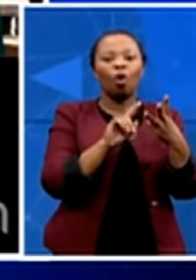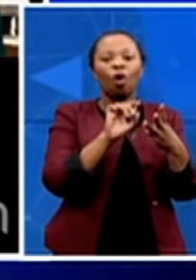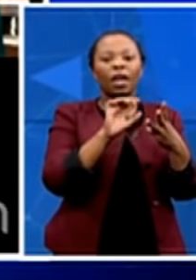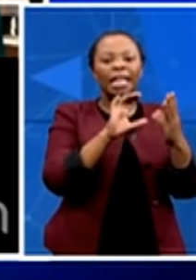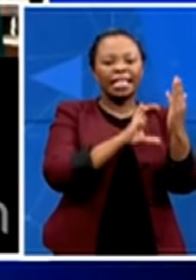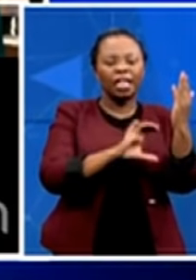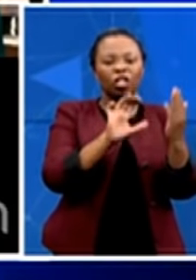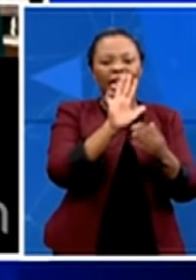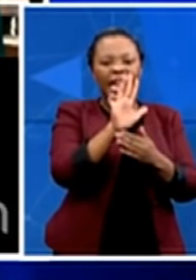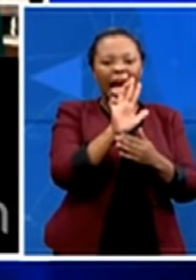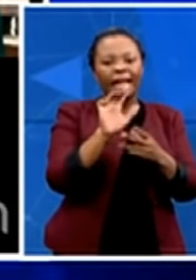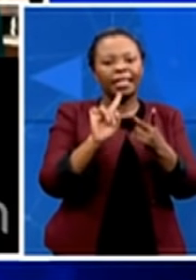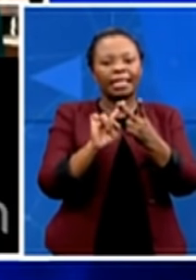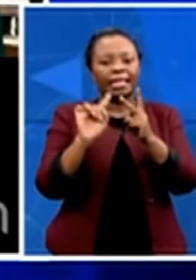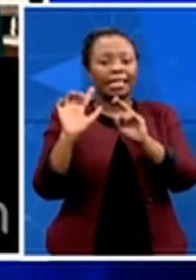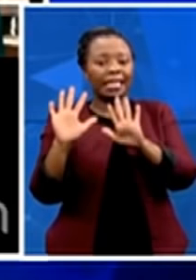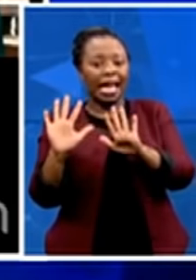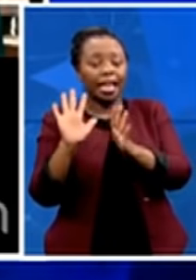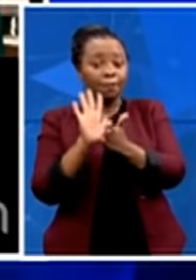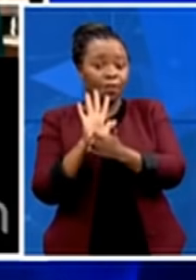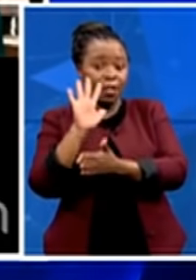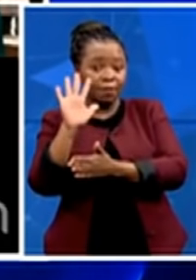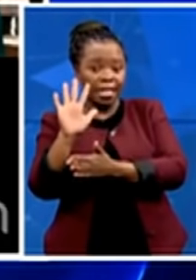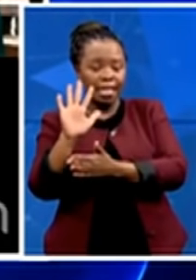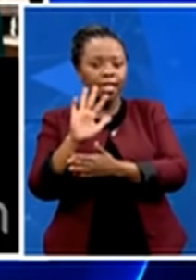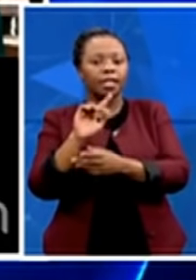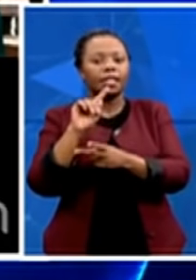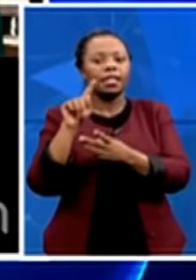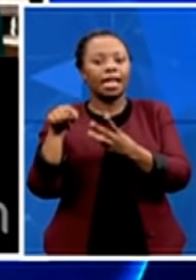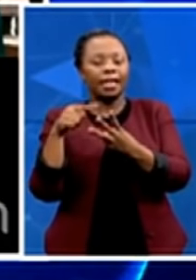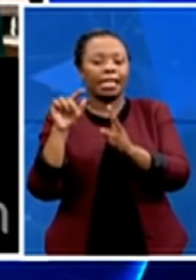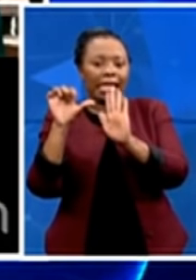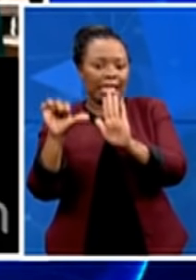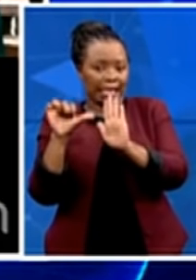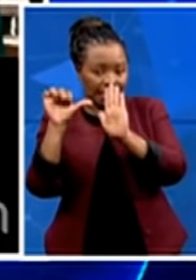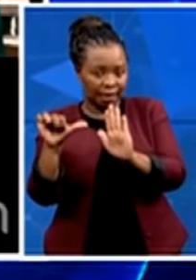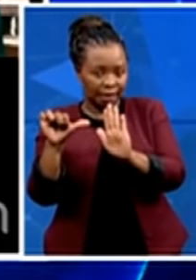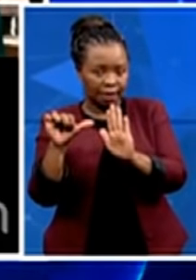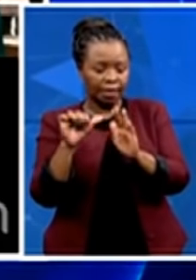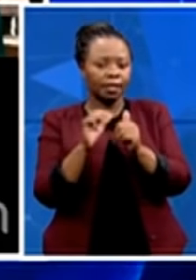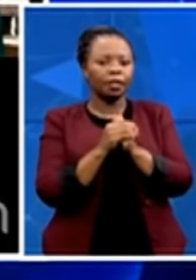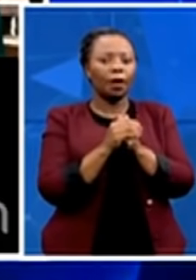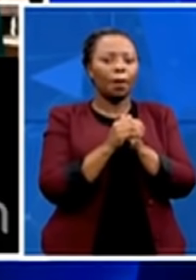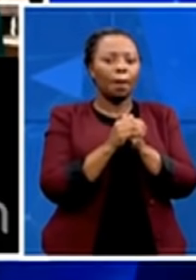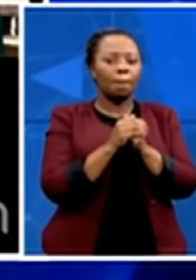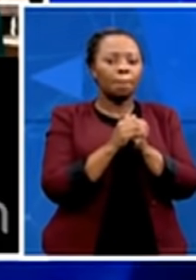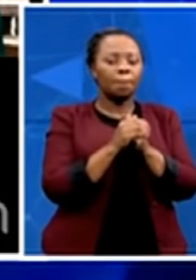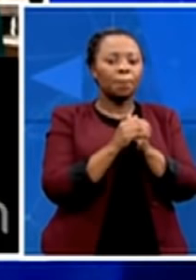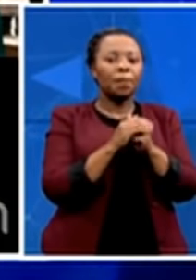15, and 16 to lesser extents, but the primary ones are the ones that I mentioned.